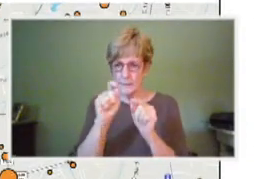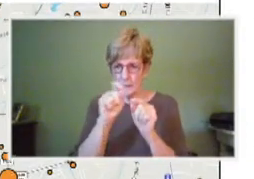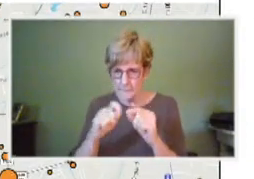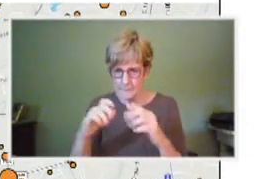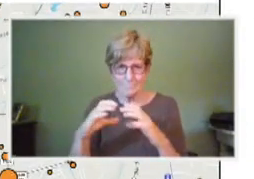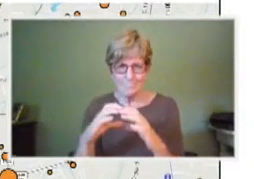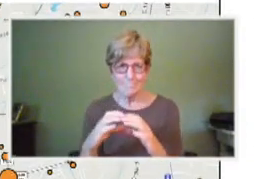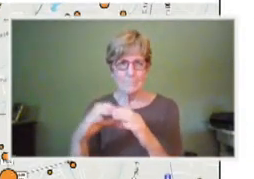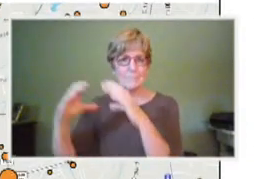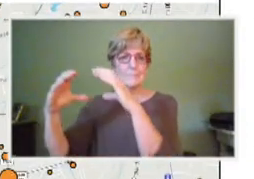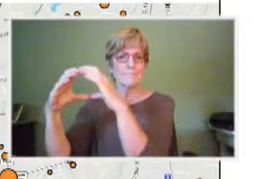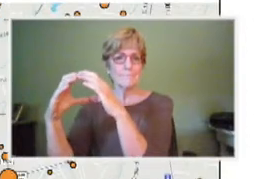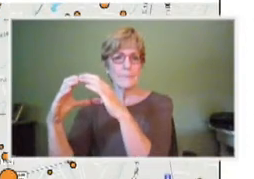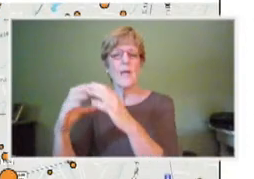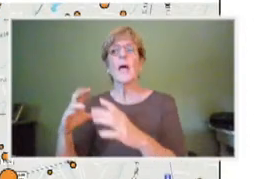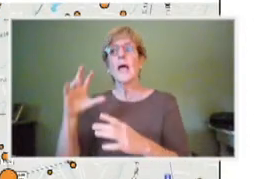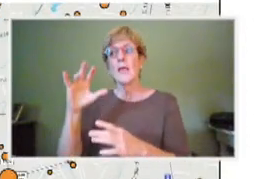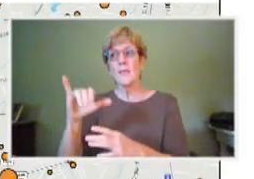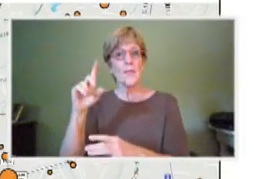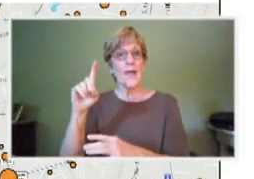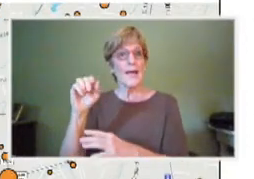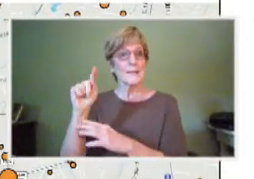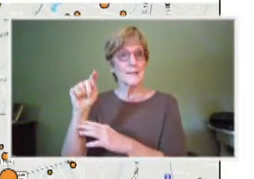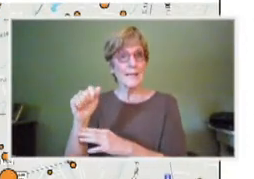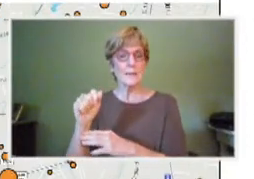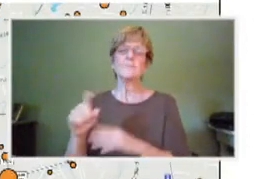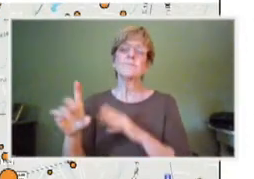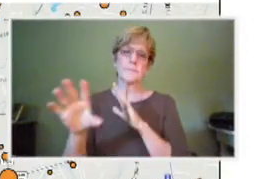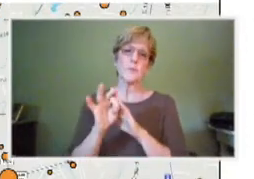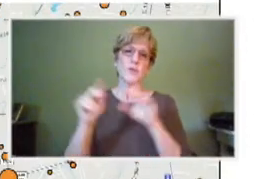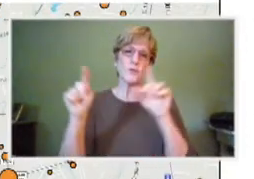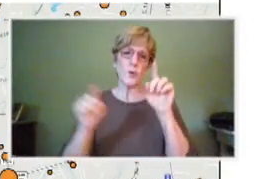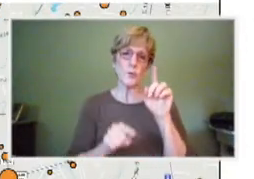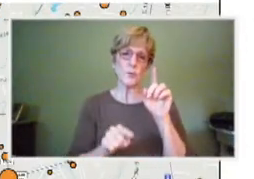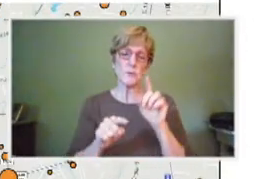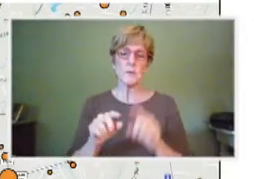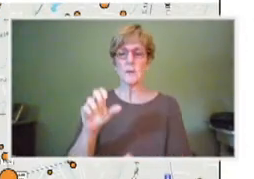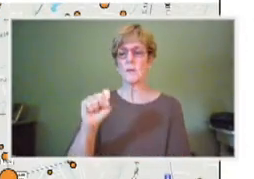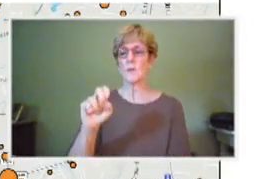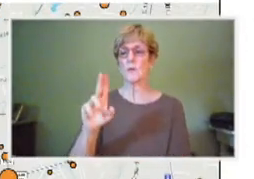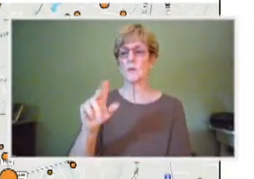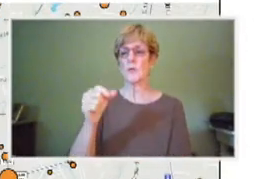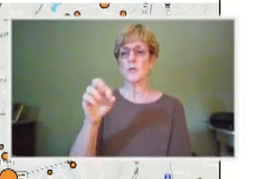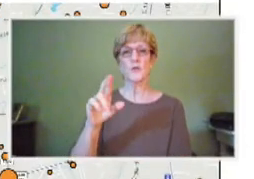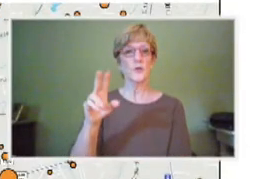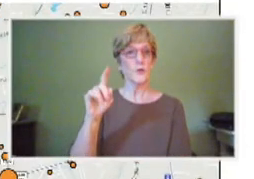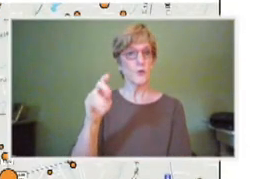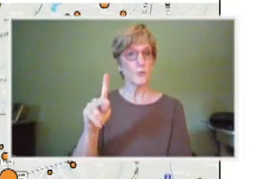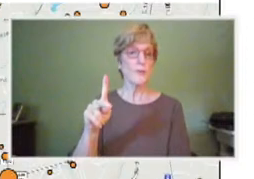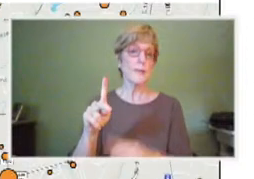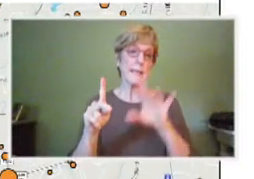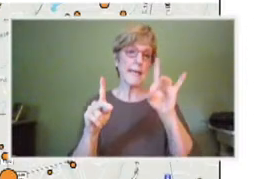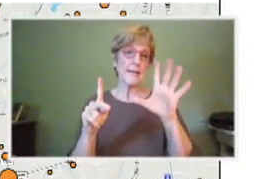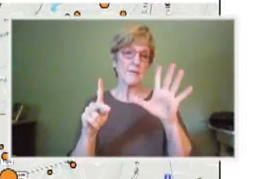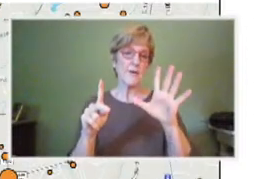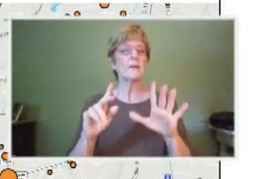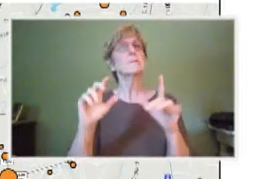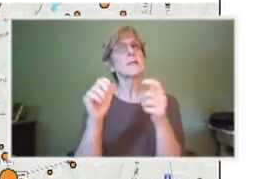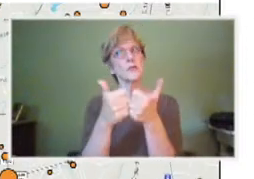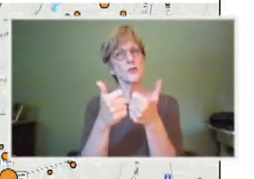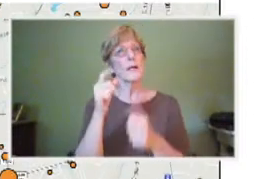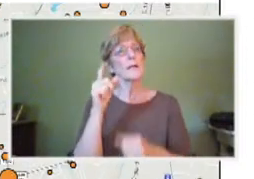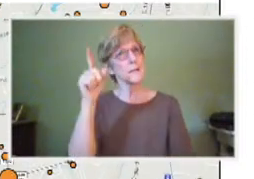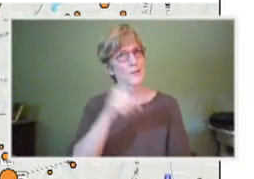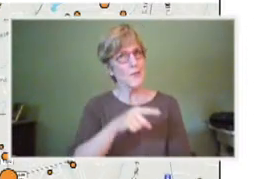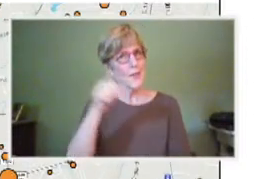drove us to select these spaces. Sugar Creek and 85 very much did come up. The challenge with Sugar Creek and 85 is, as